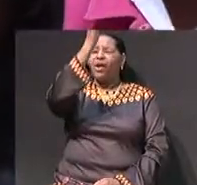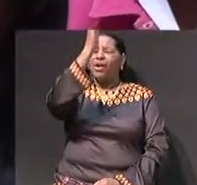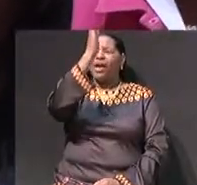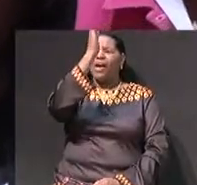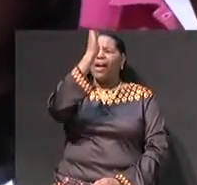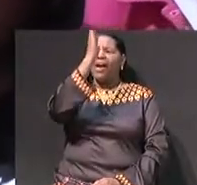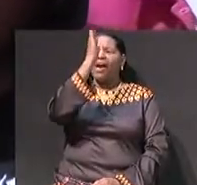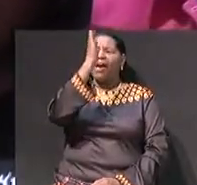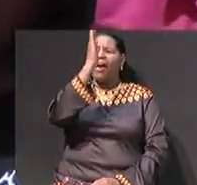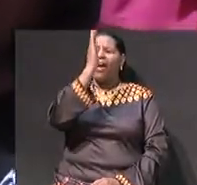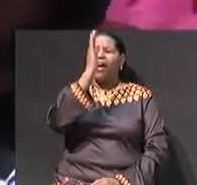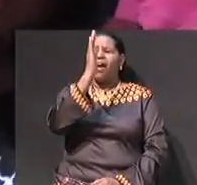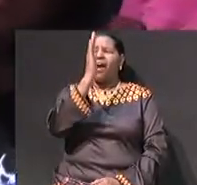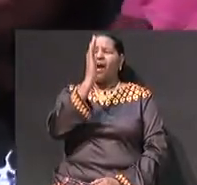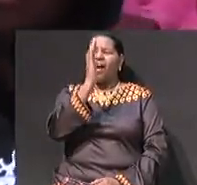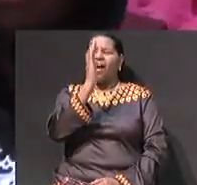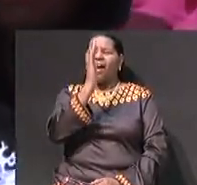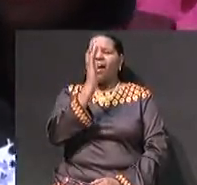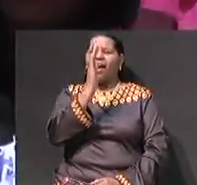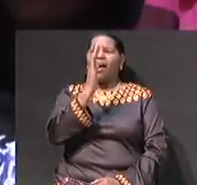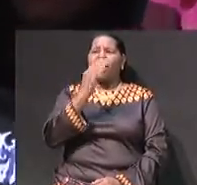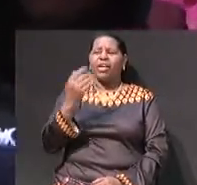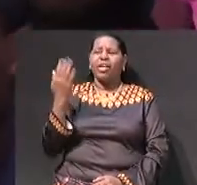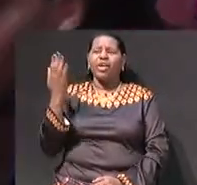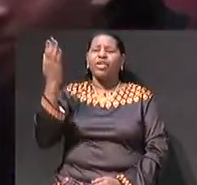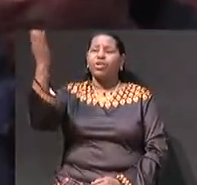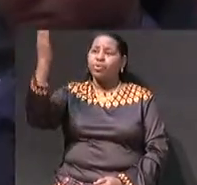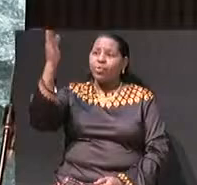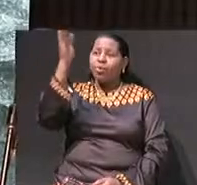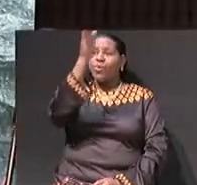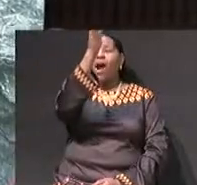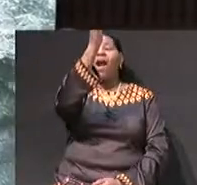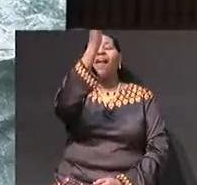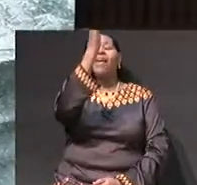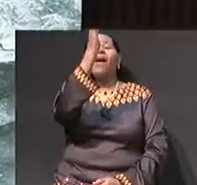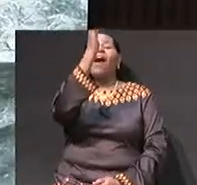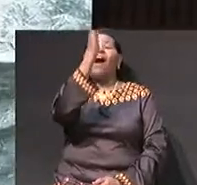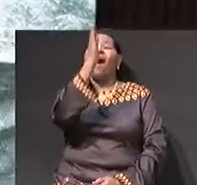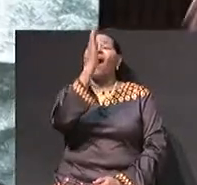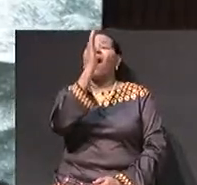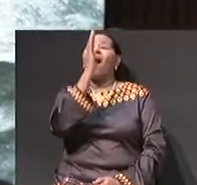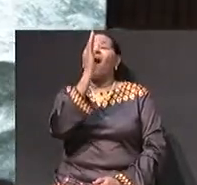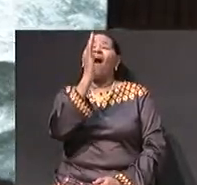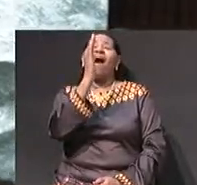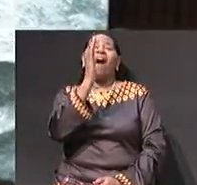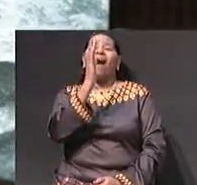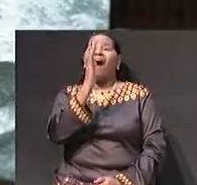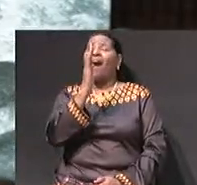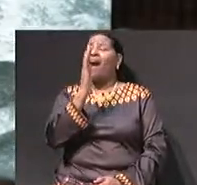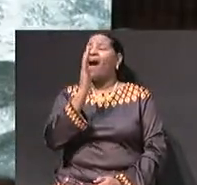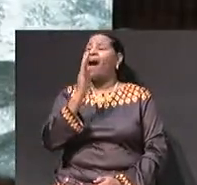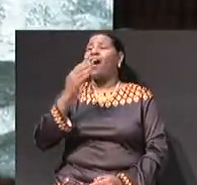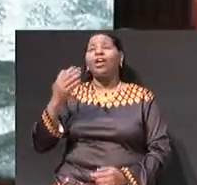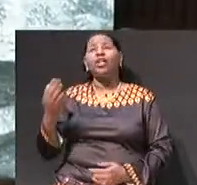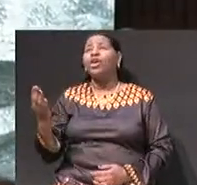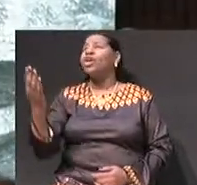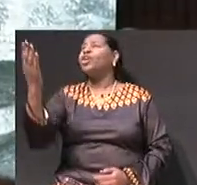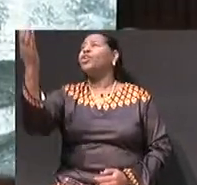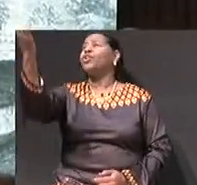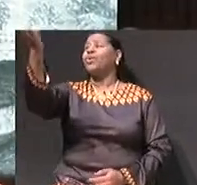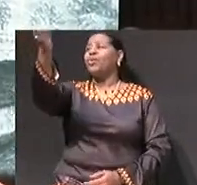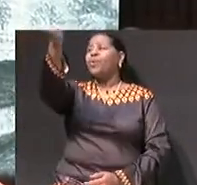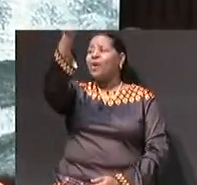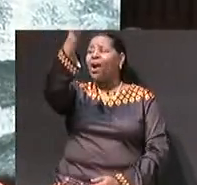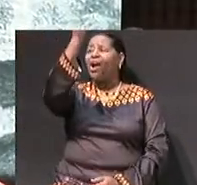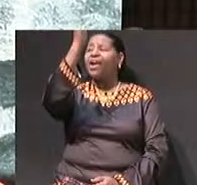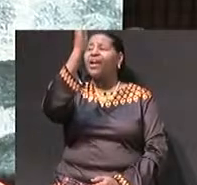Oh, our God. No one can hold us together. Only you, Father. You are God